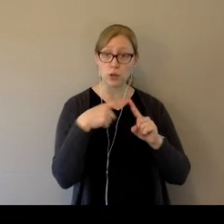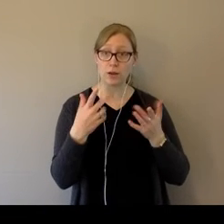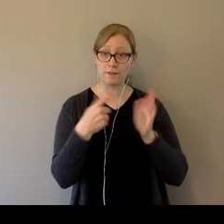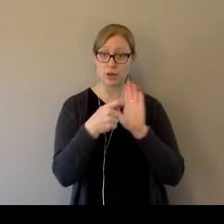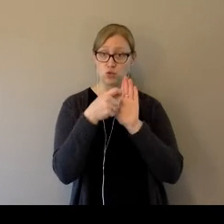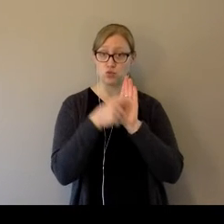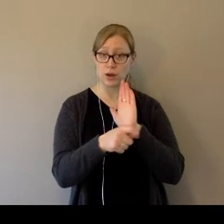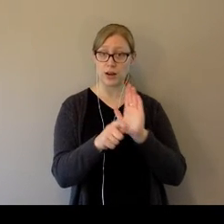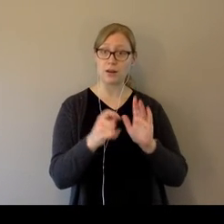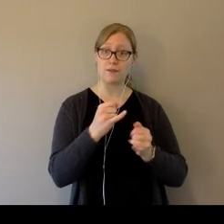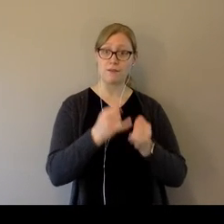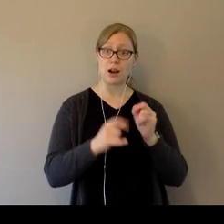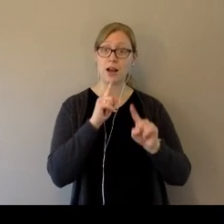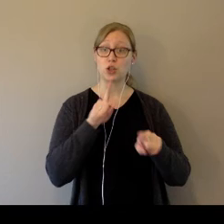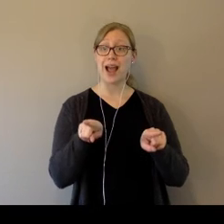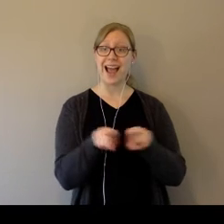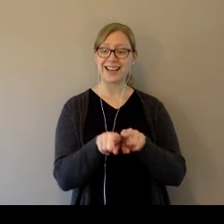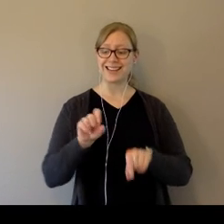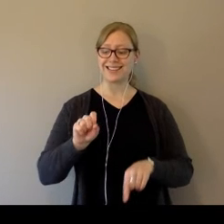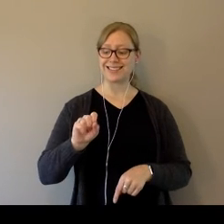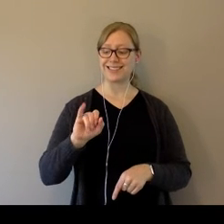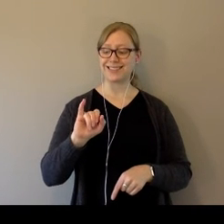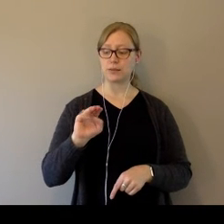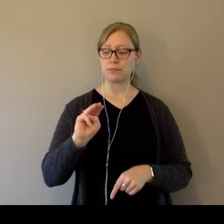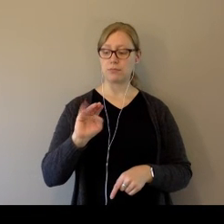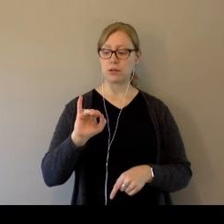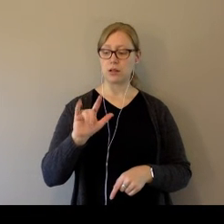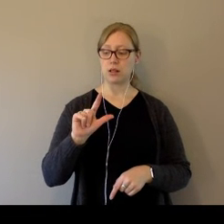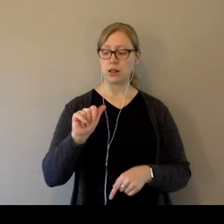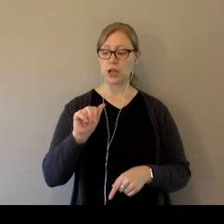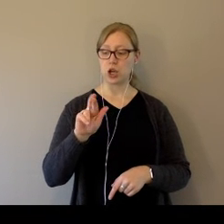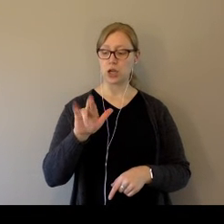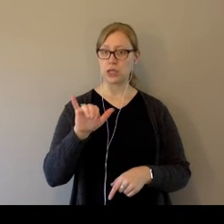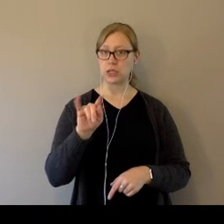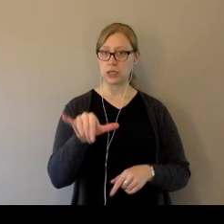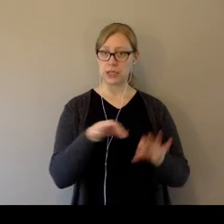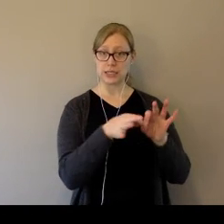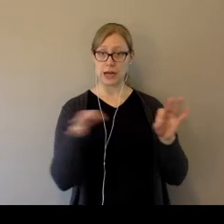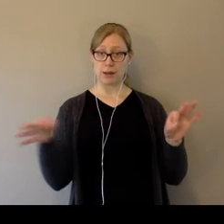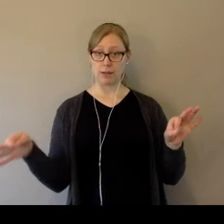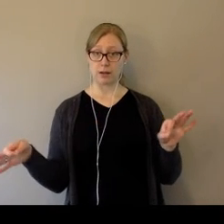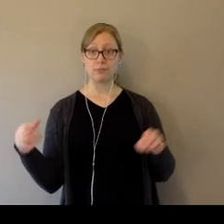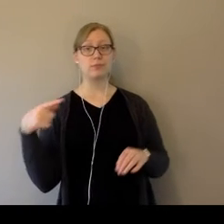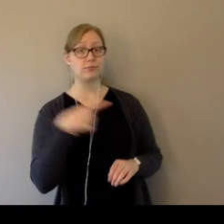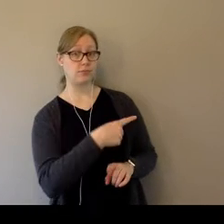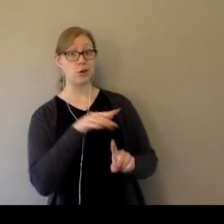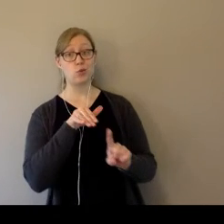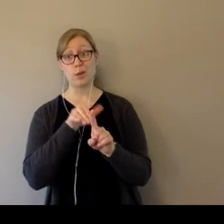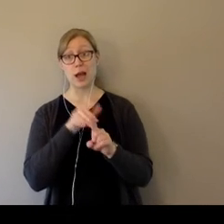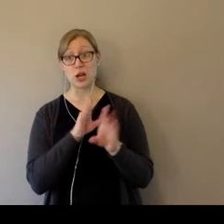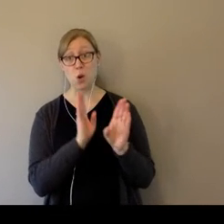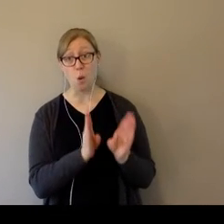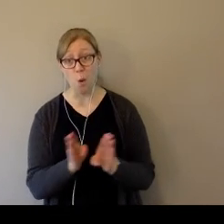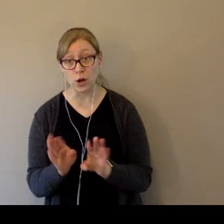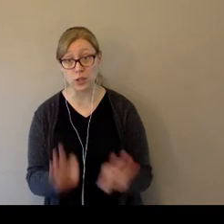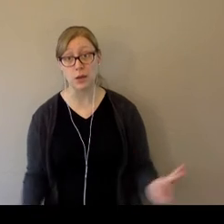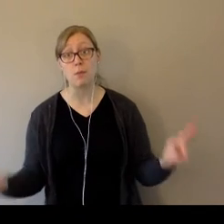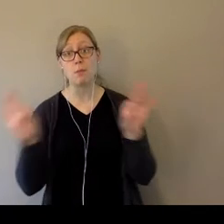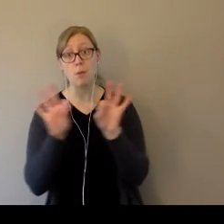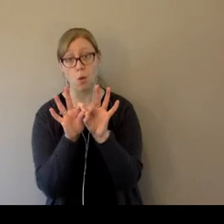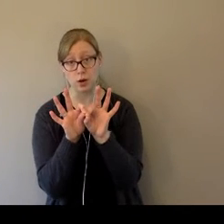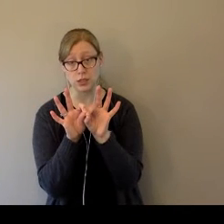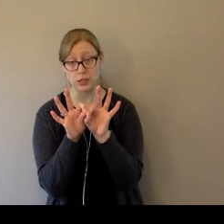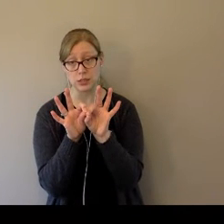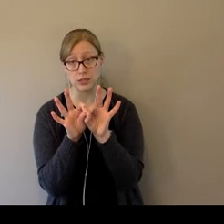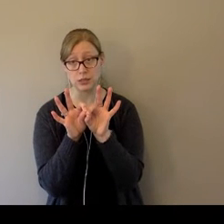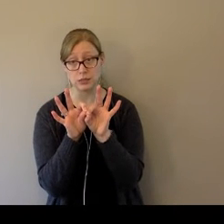statement. So this is just a brief reminder that order matters when you're doing similarity statements, just like order matters when